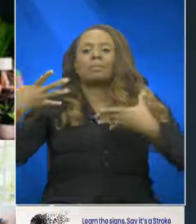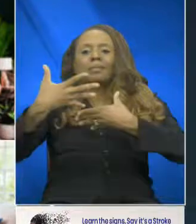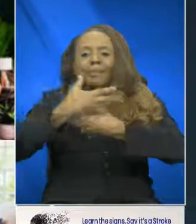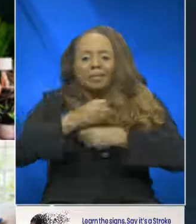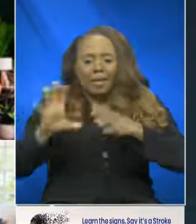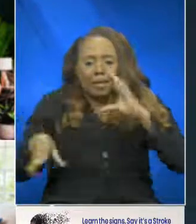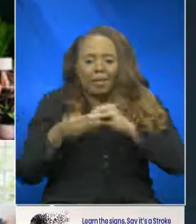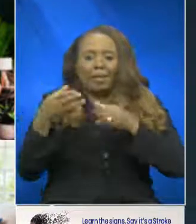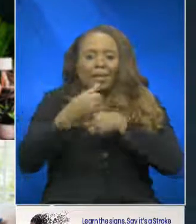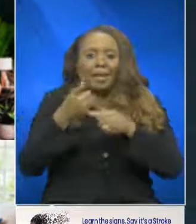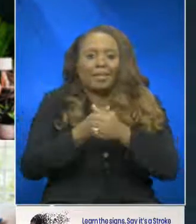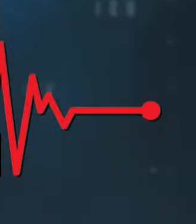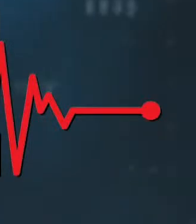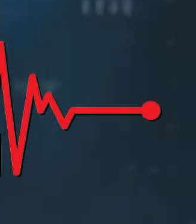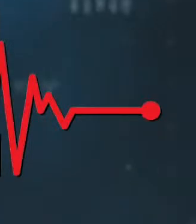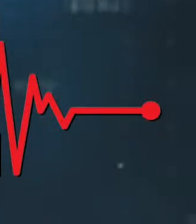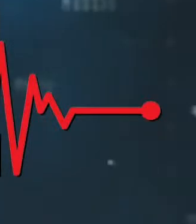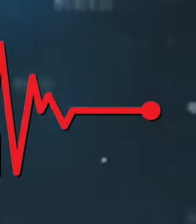of time. We'll be back.